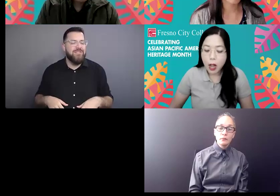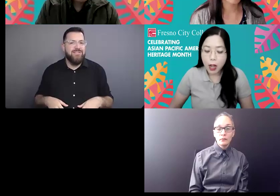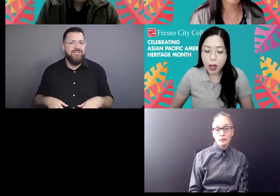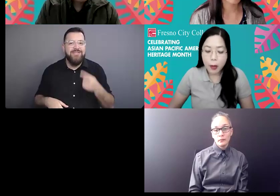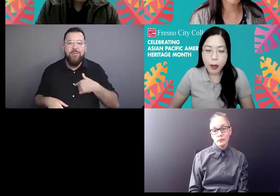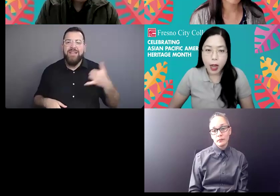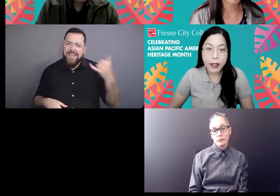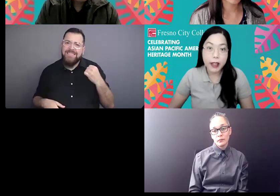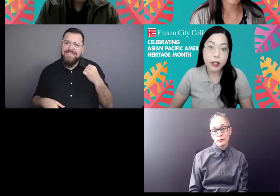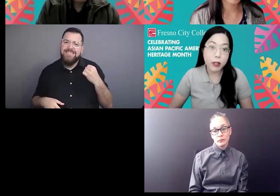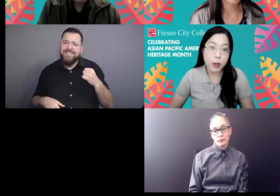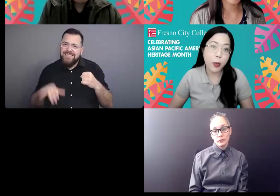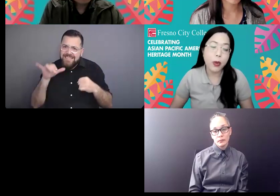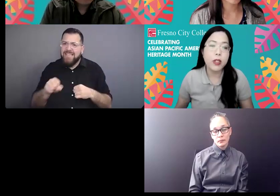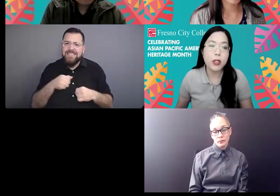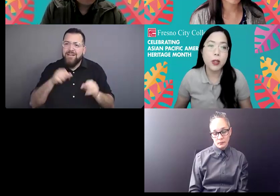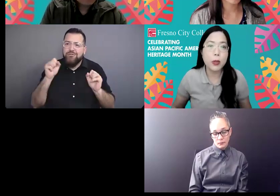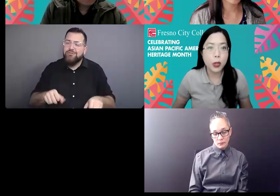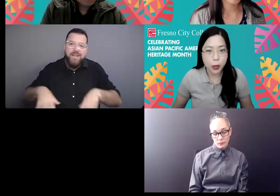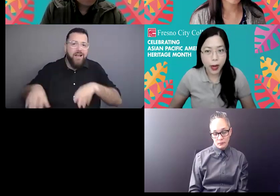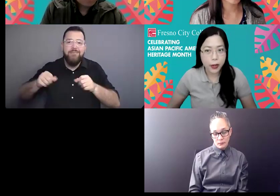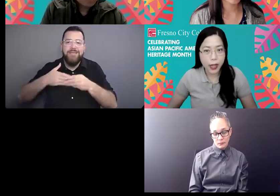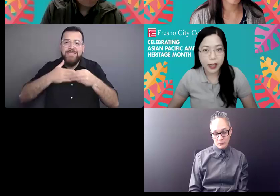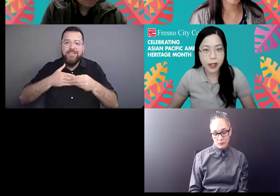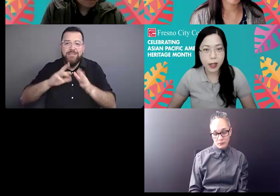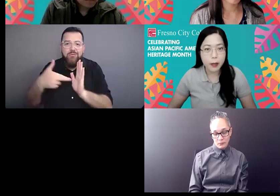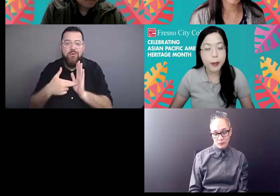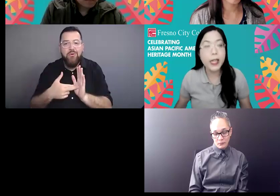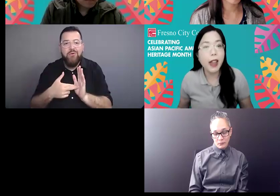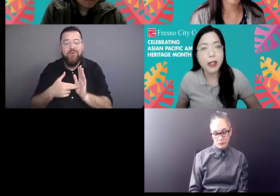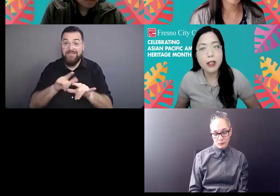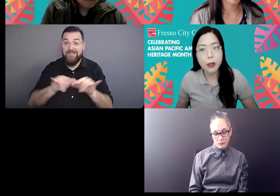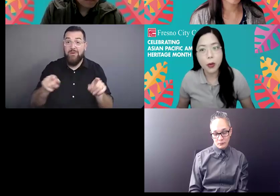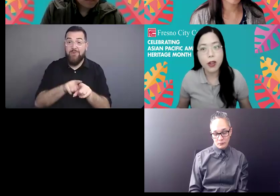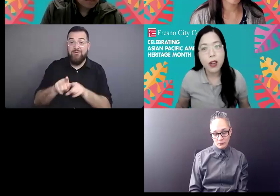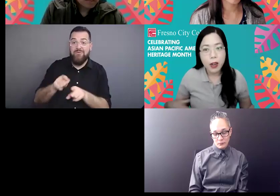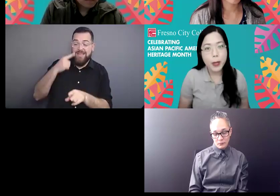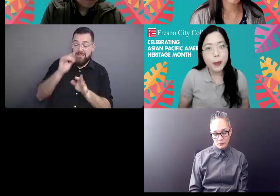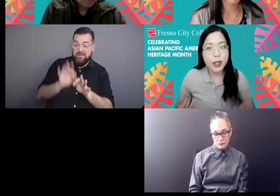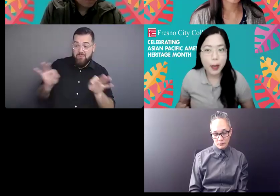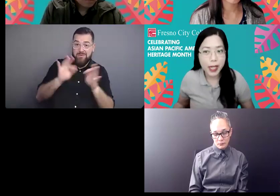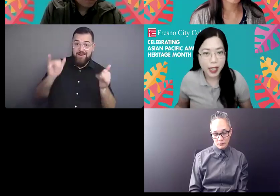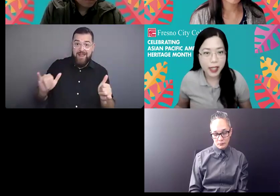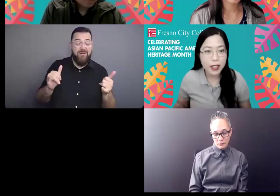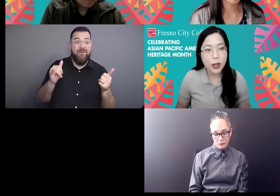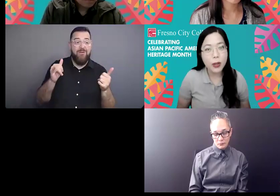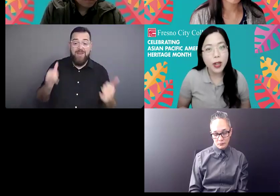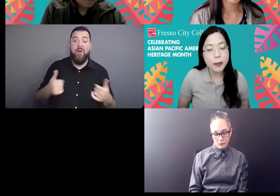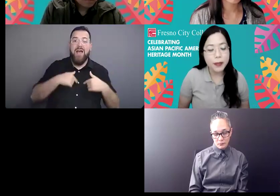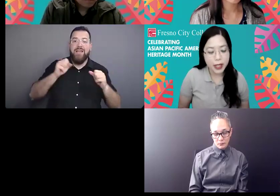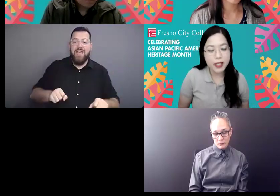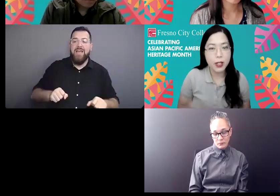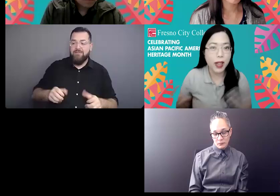role. I think it's also important to turn around and be that for people coming in, you